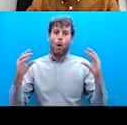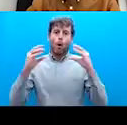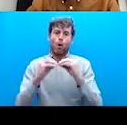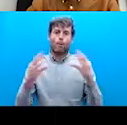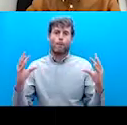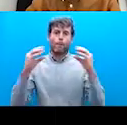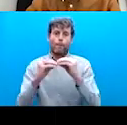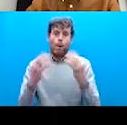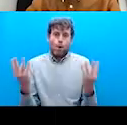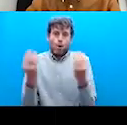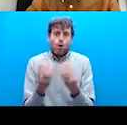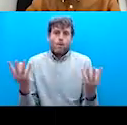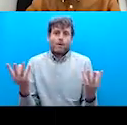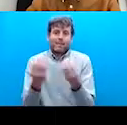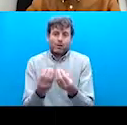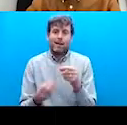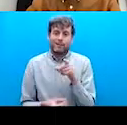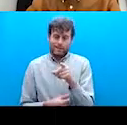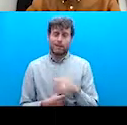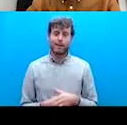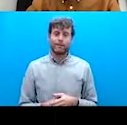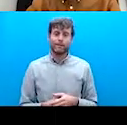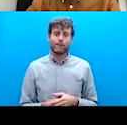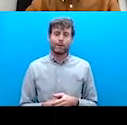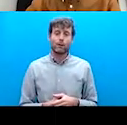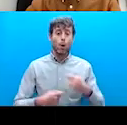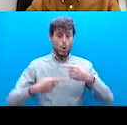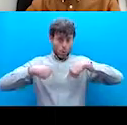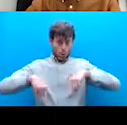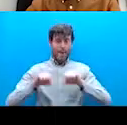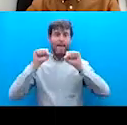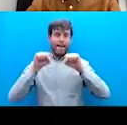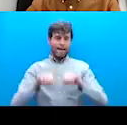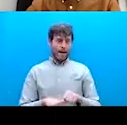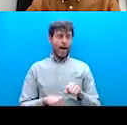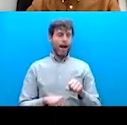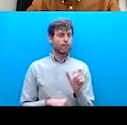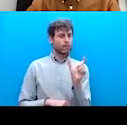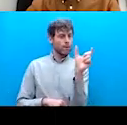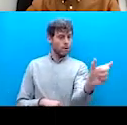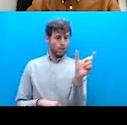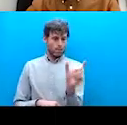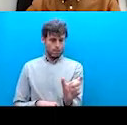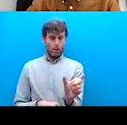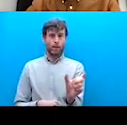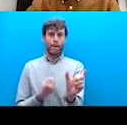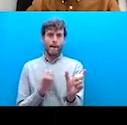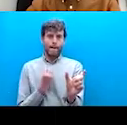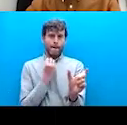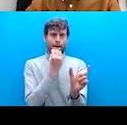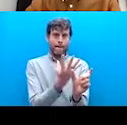obvious fact, that we have a capacity to assign multiple meanings to the same expressions in natural